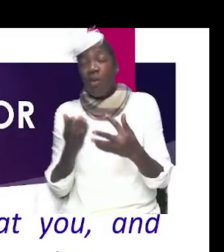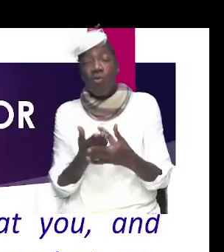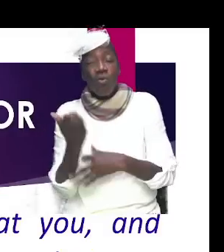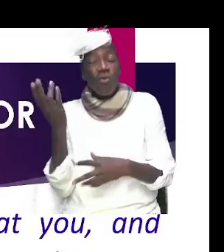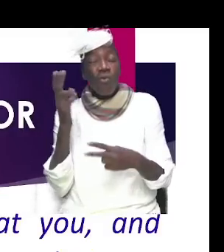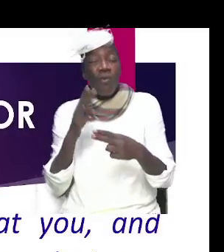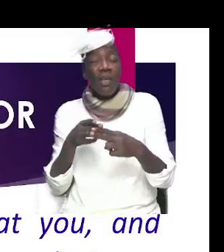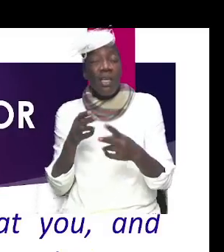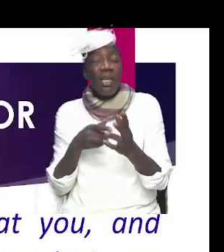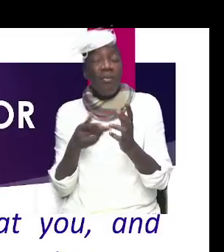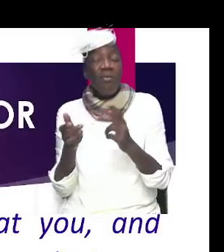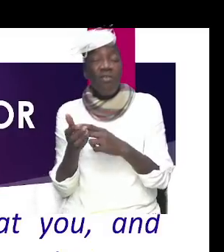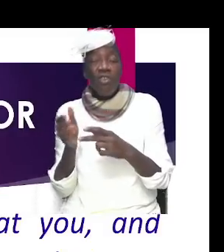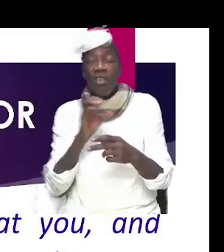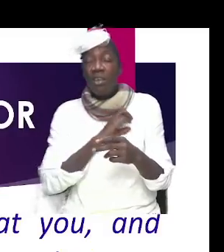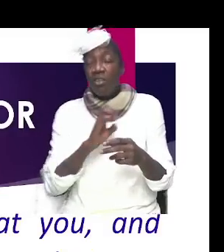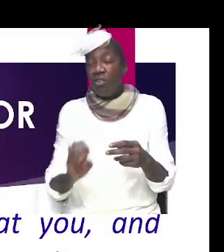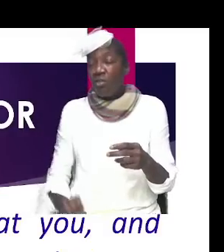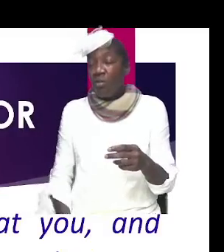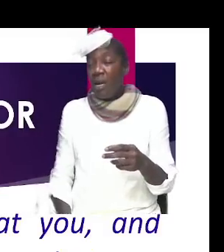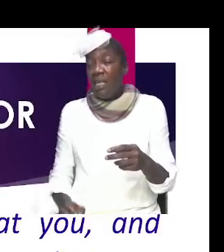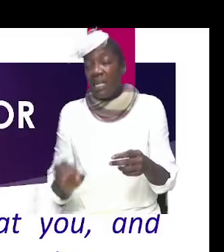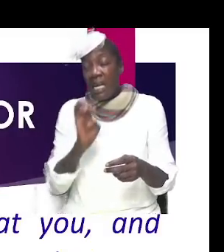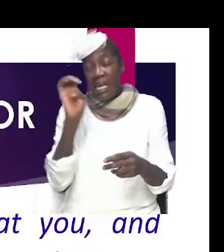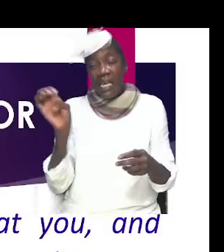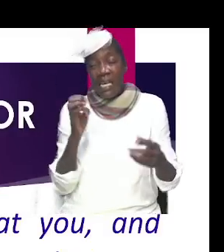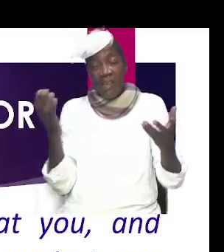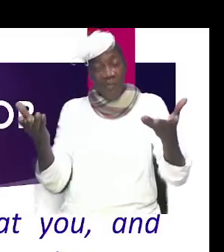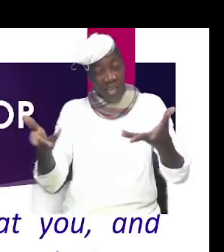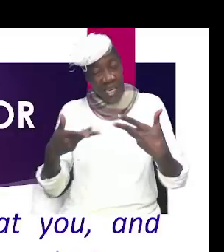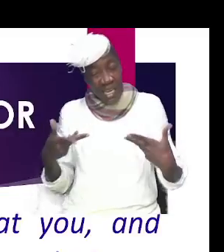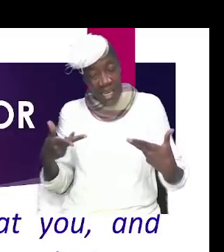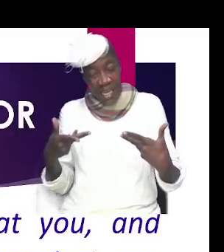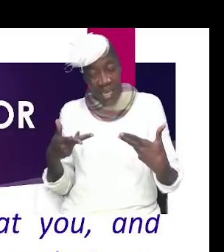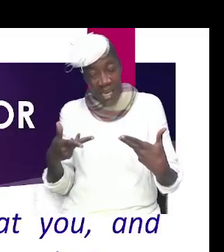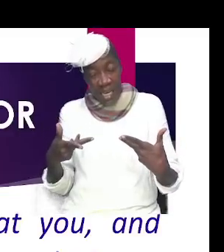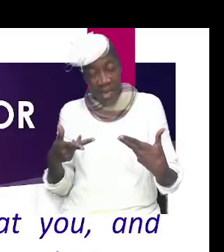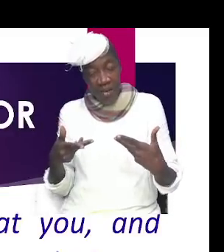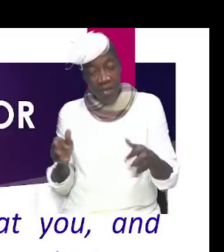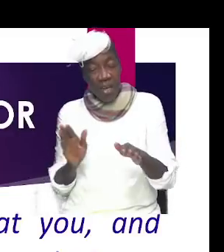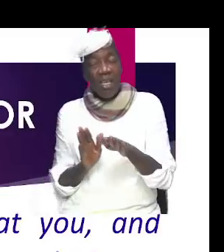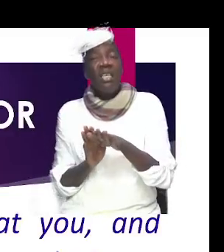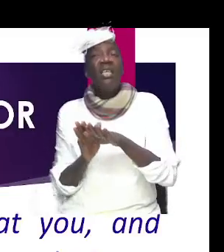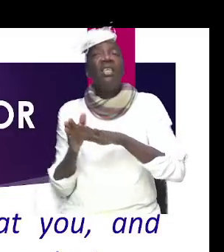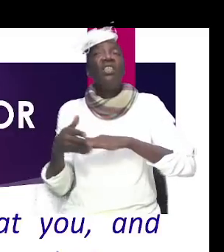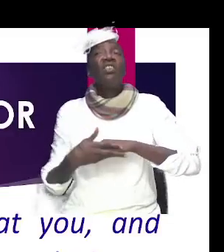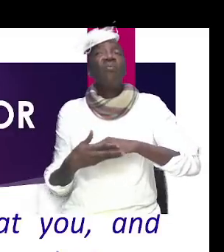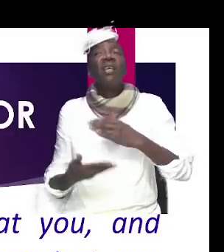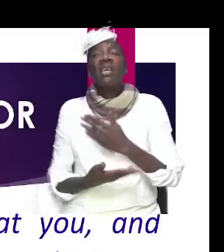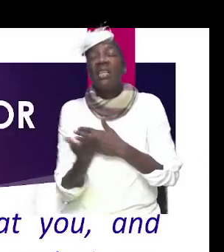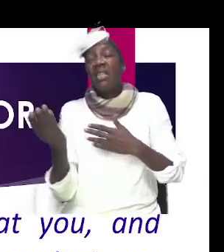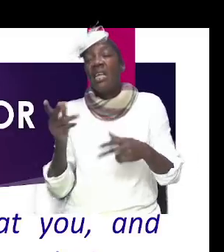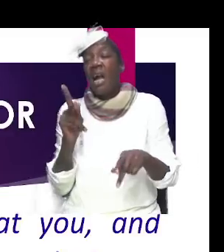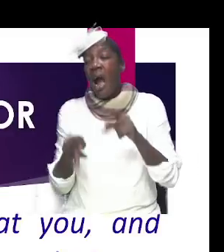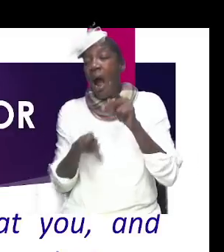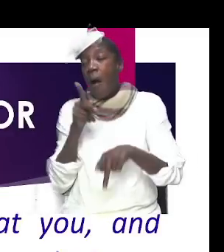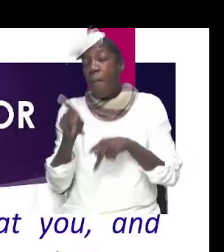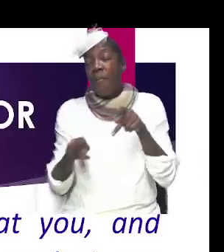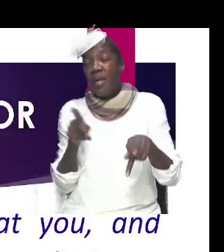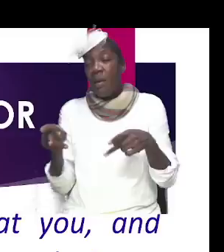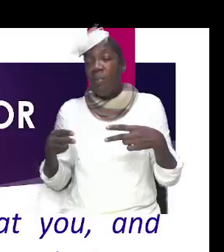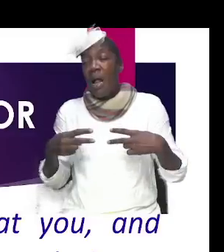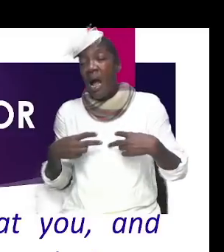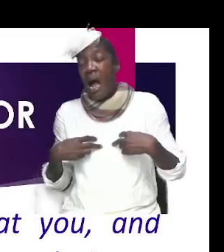Christ. Notwithstanding, even here in our island home, Jamaica, there are folks who